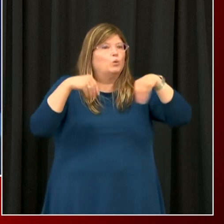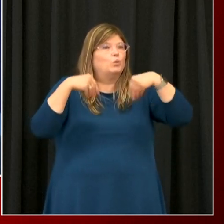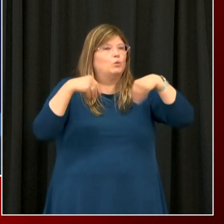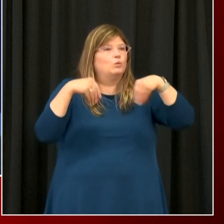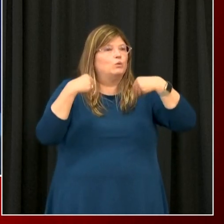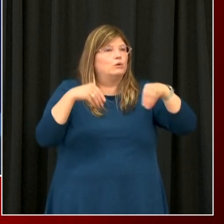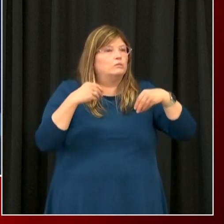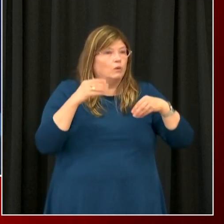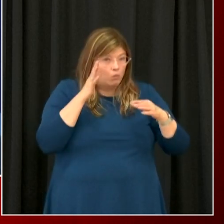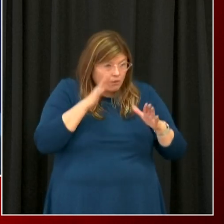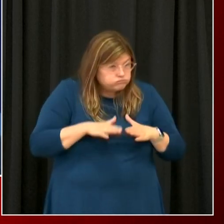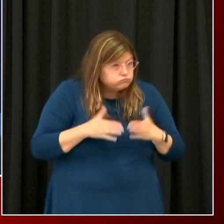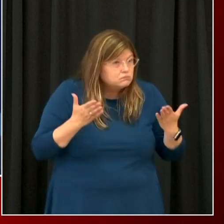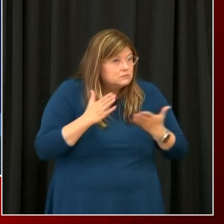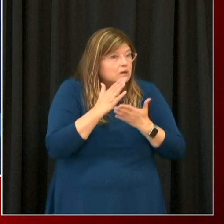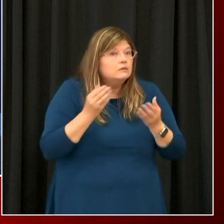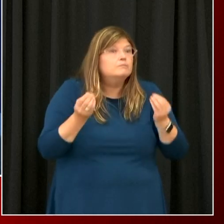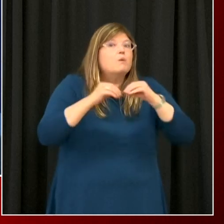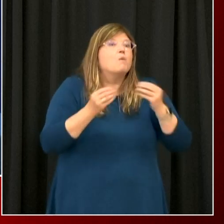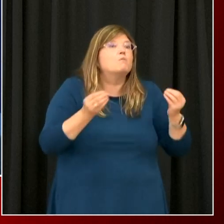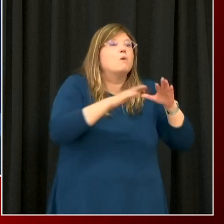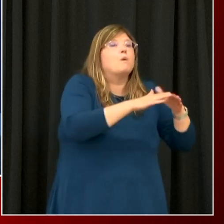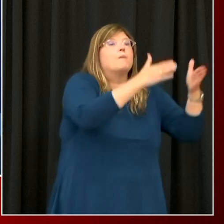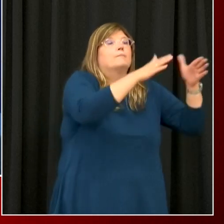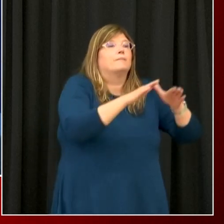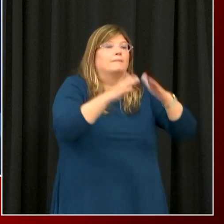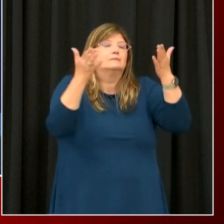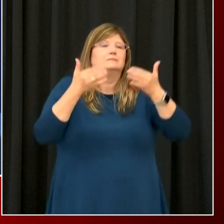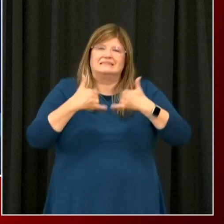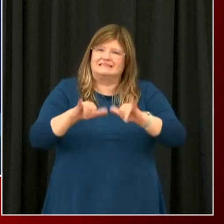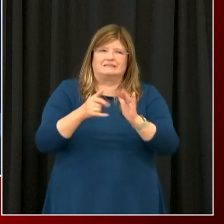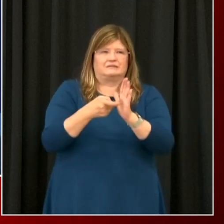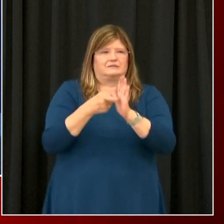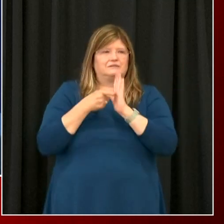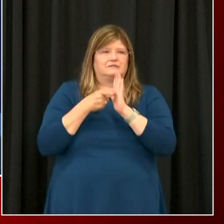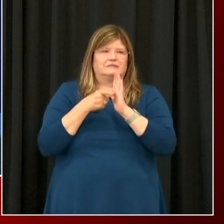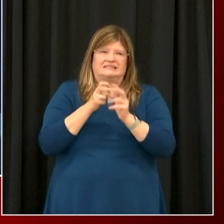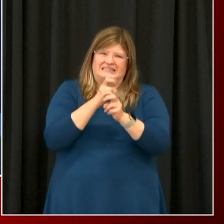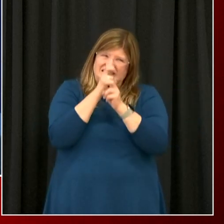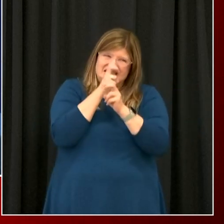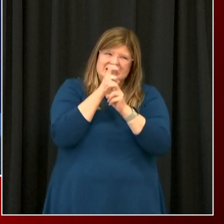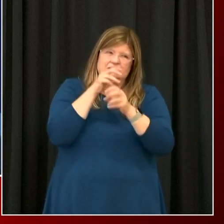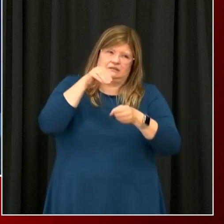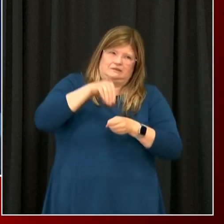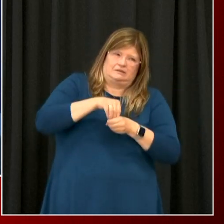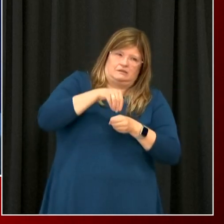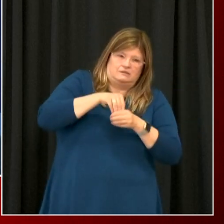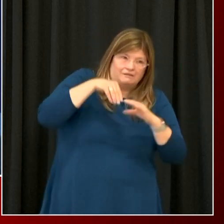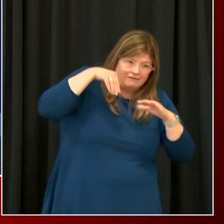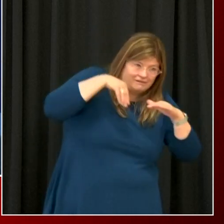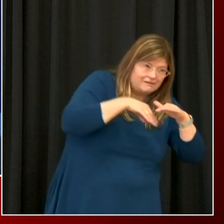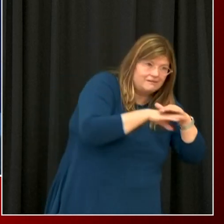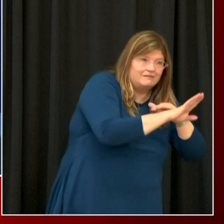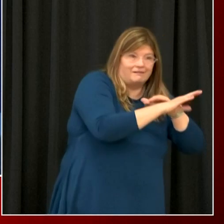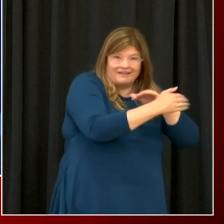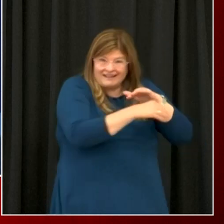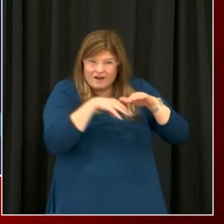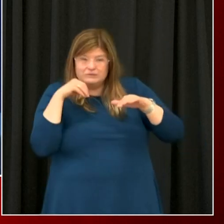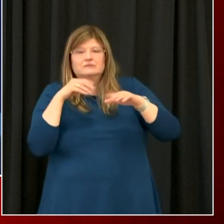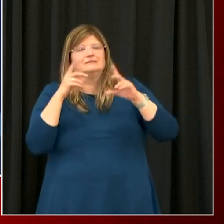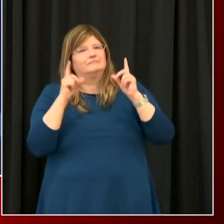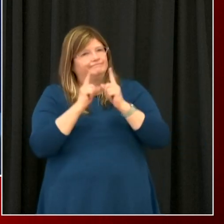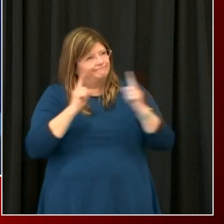of the strict internal social distancing in place. We would also anticipate an expansion of some of the personal